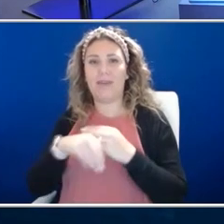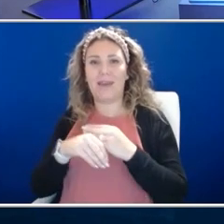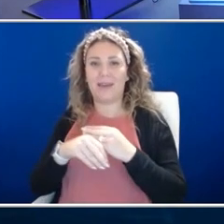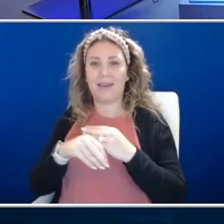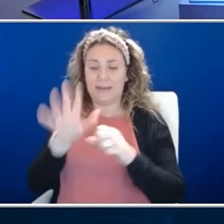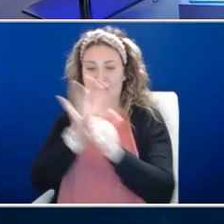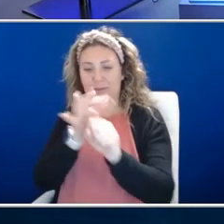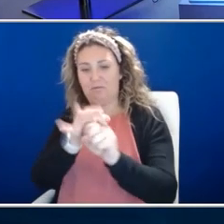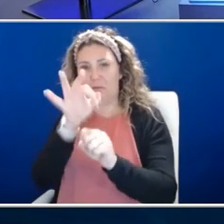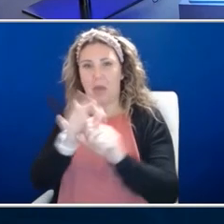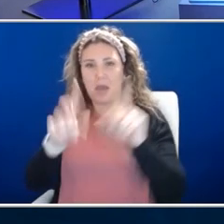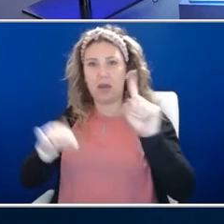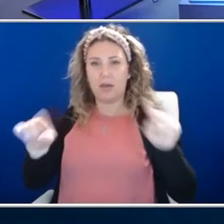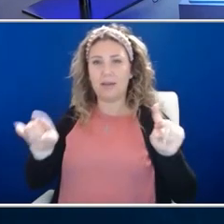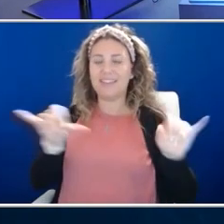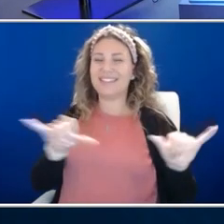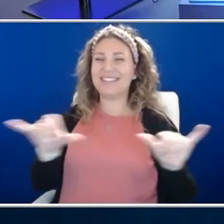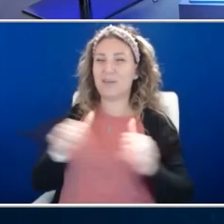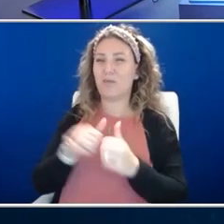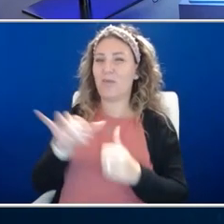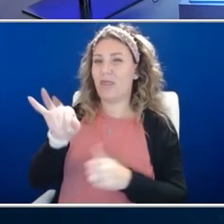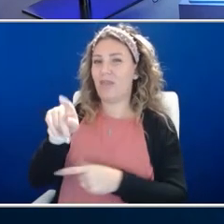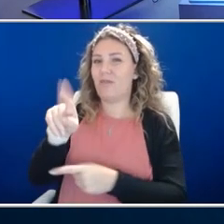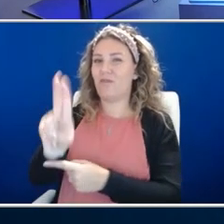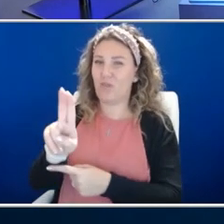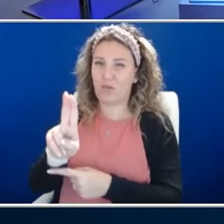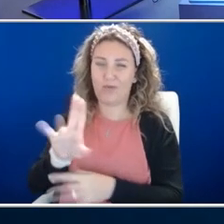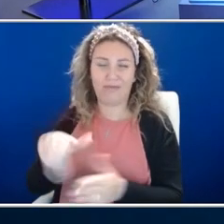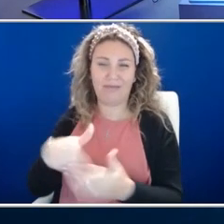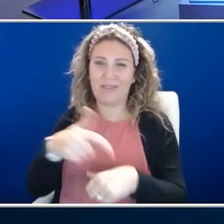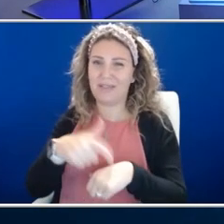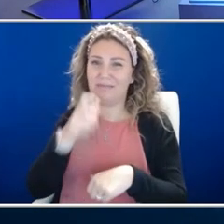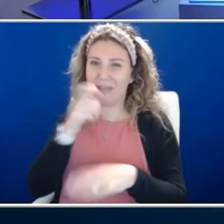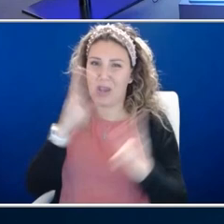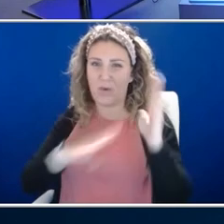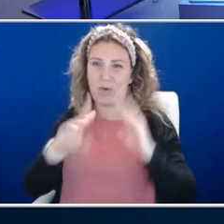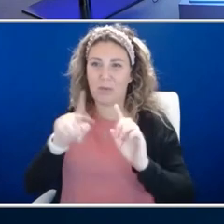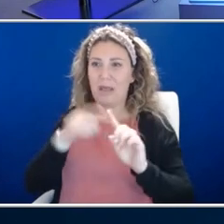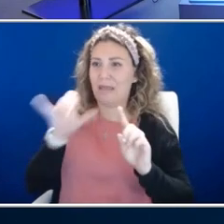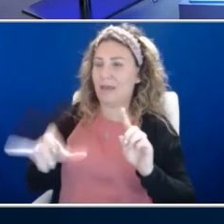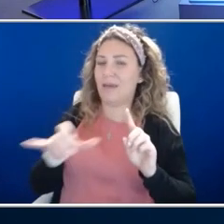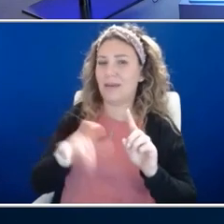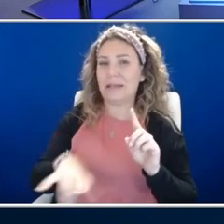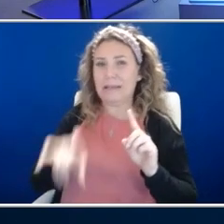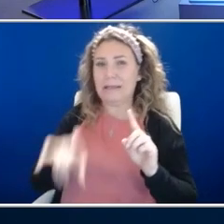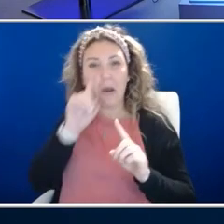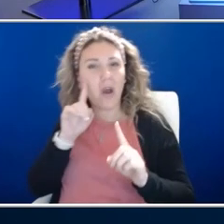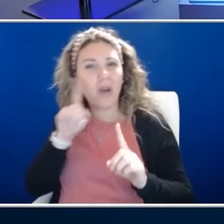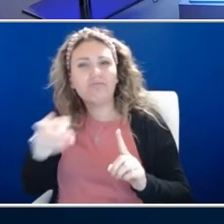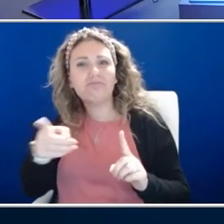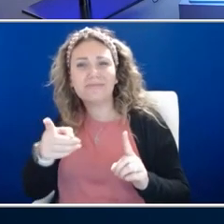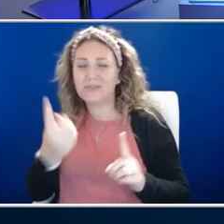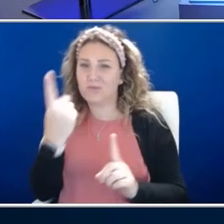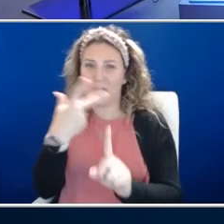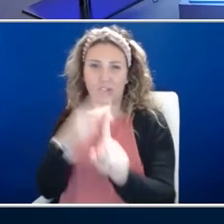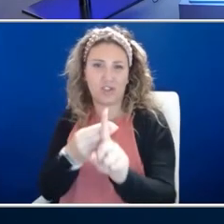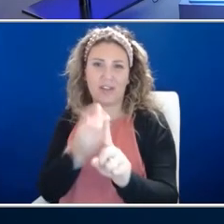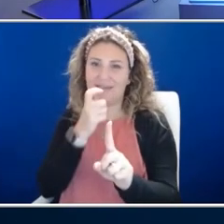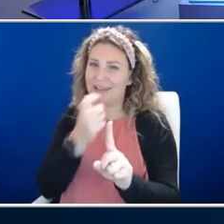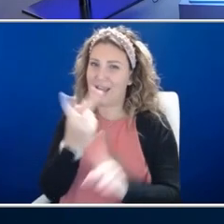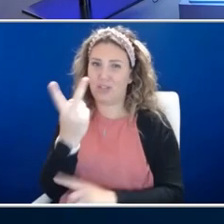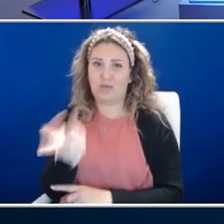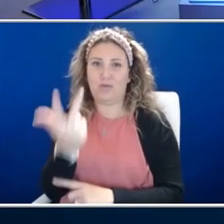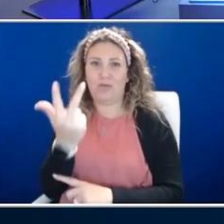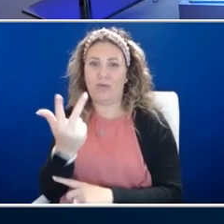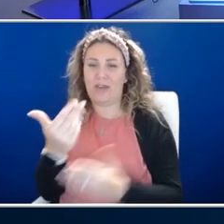what we do with influenza vaccinations all the time. Mm-hmm. So not worried about that. Yeah. And Hawkeye, it's one shot of the new vaccine. That's not two or three. Correct.